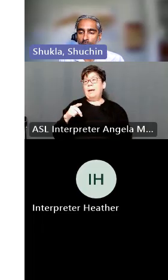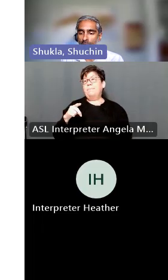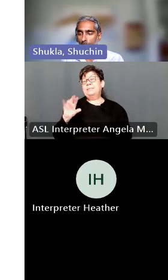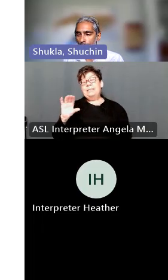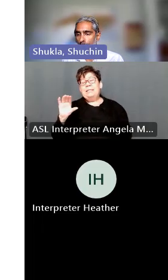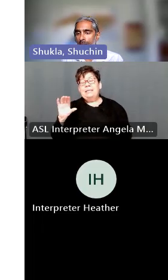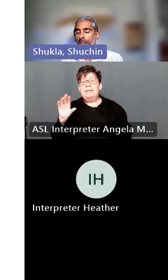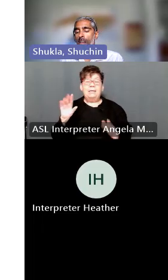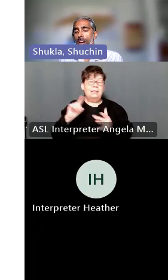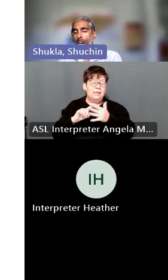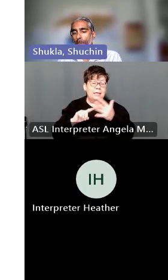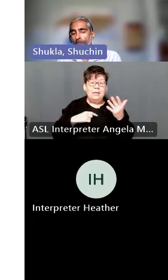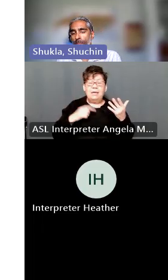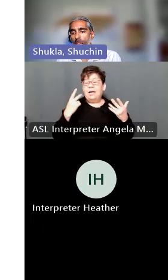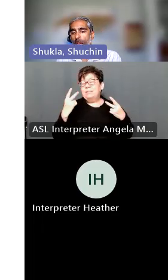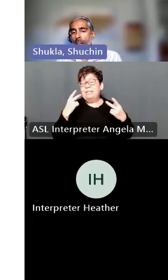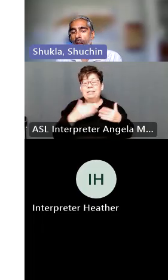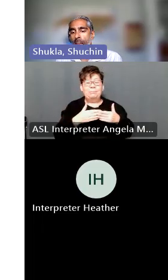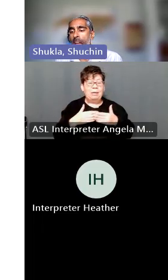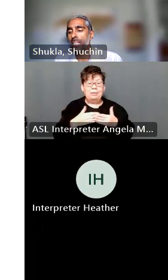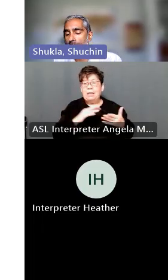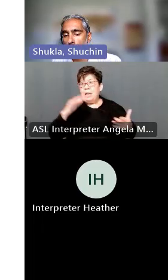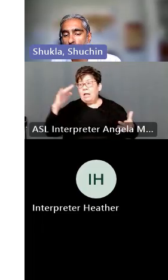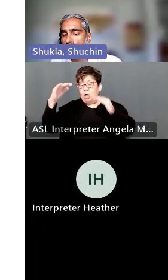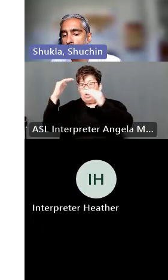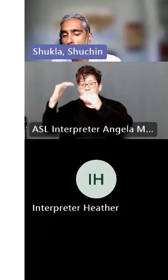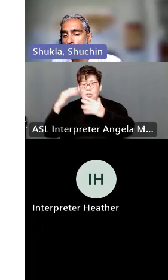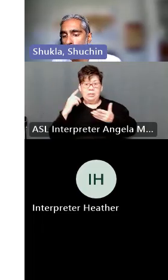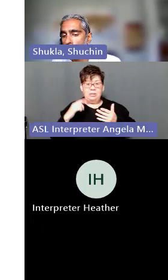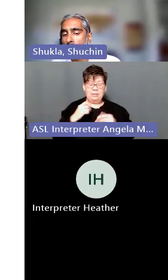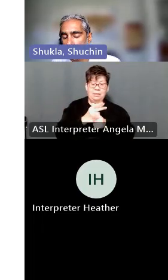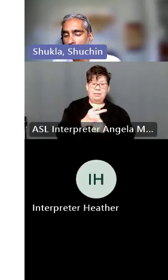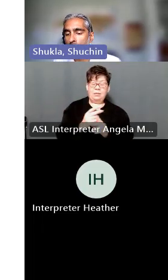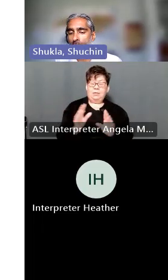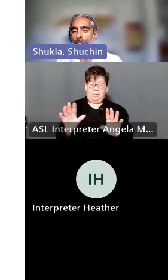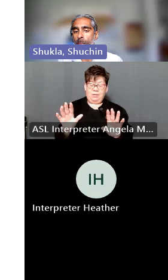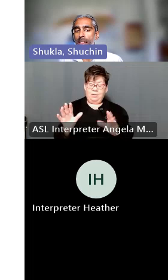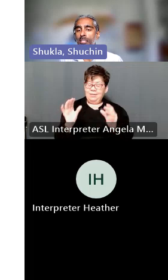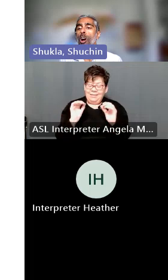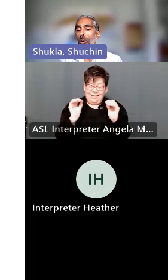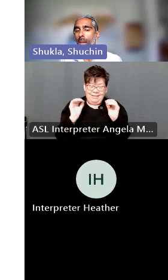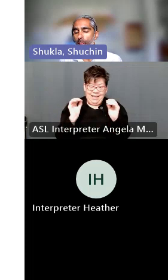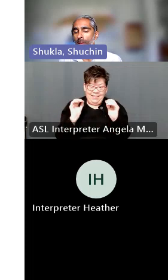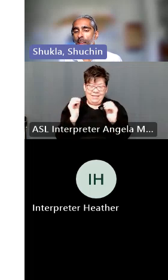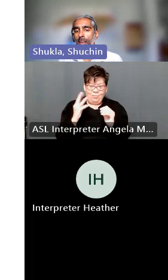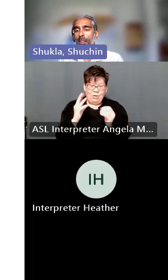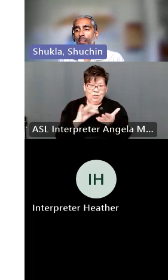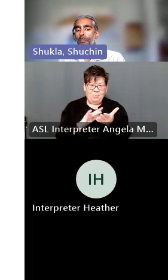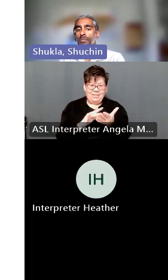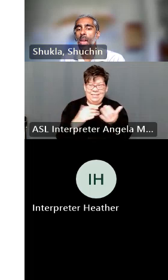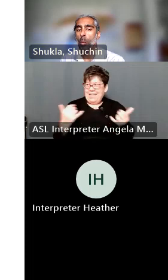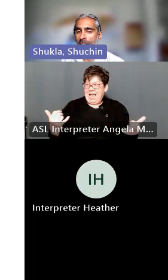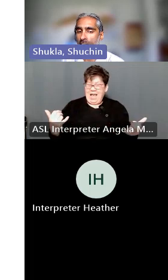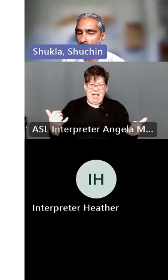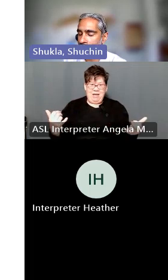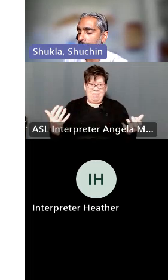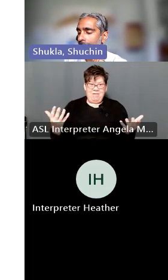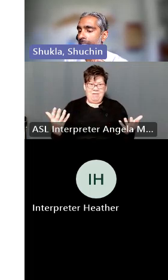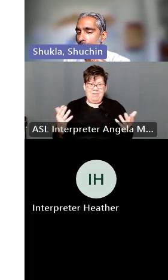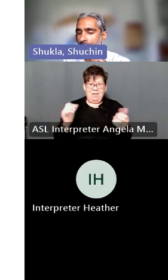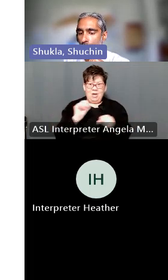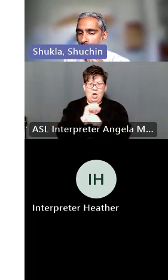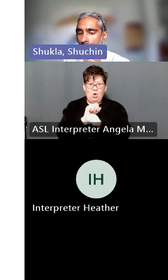of the young, the old. And I can tell you there's really nothing in Western medicine already that